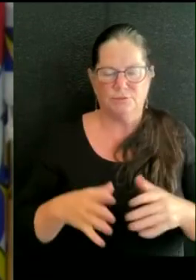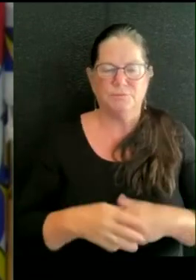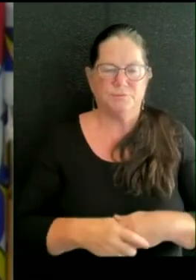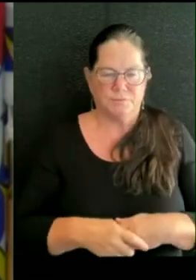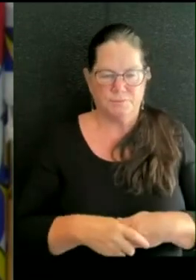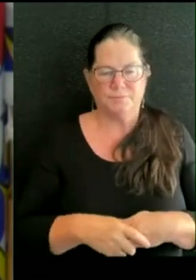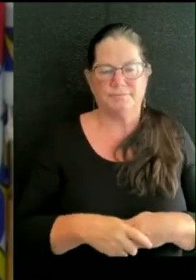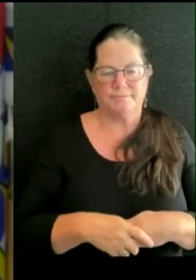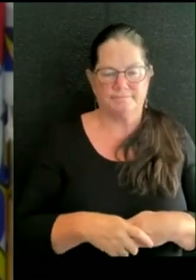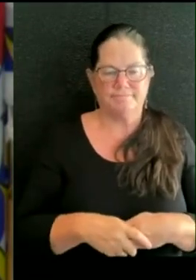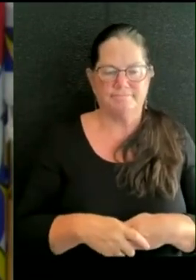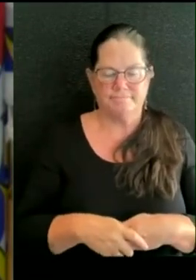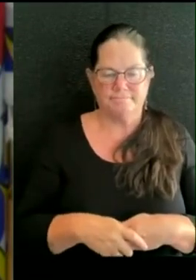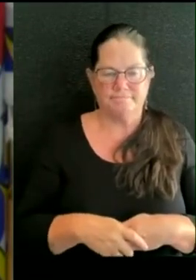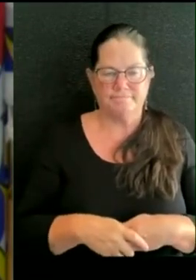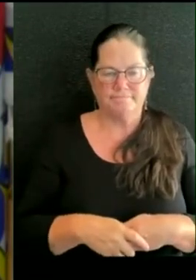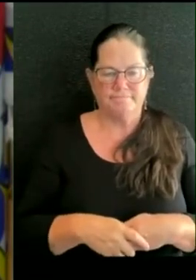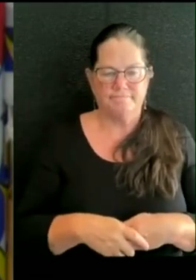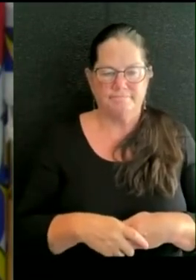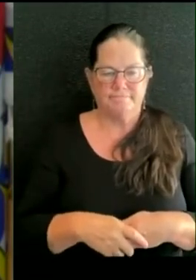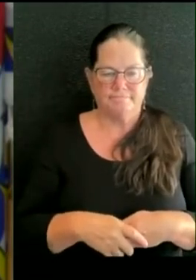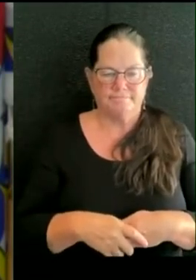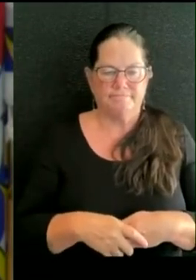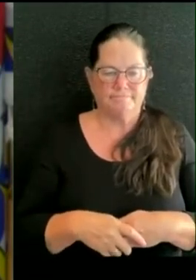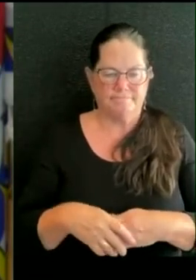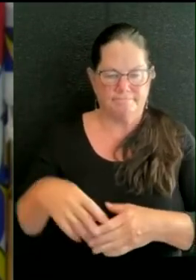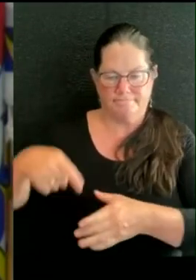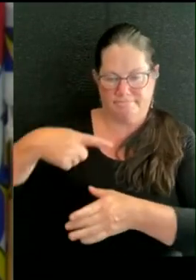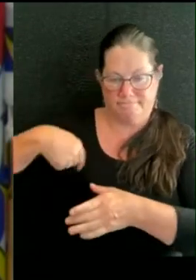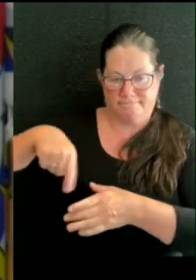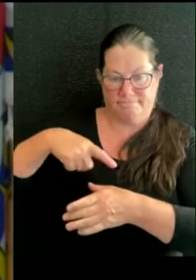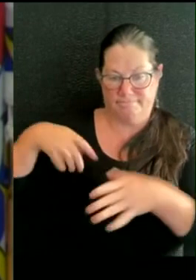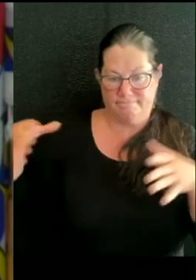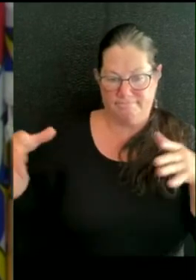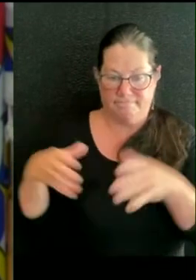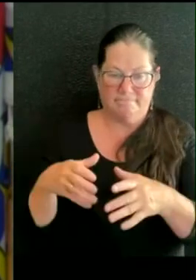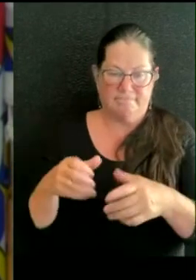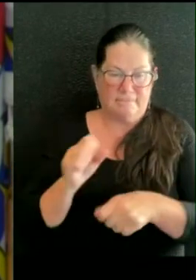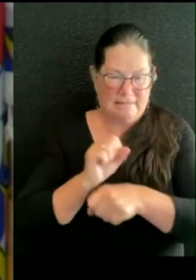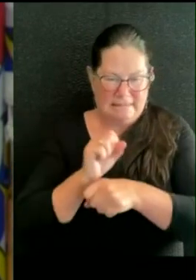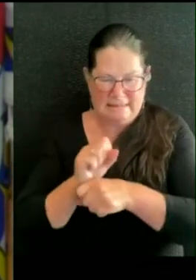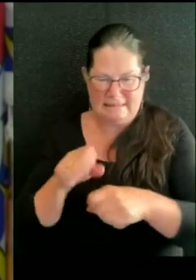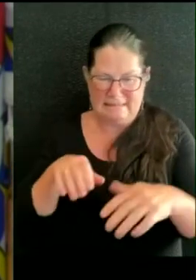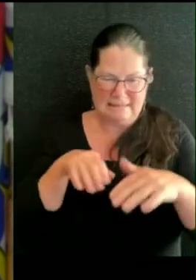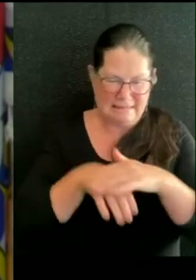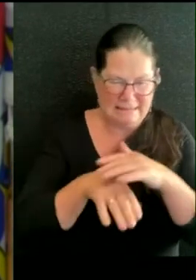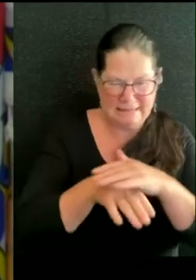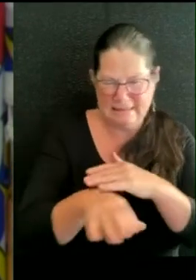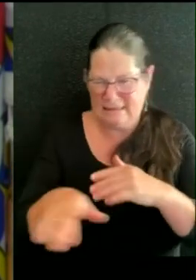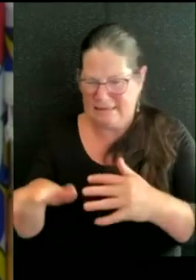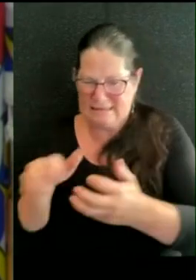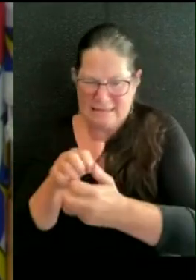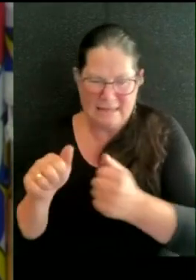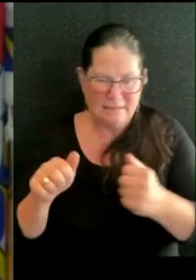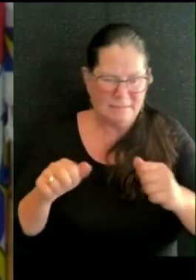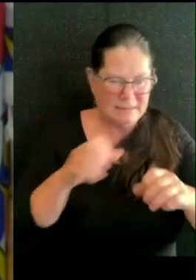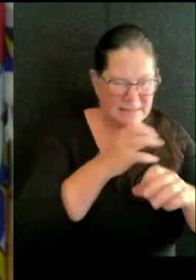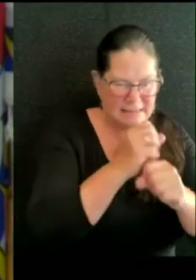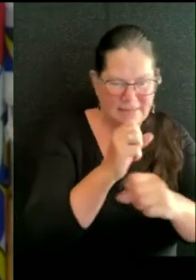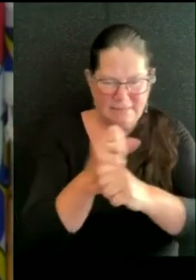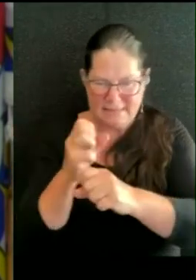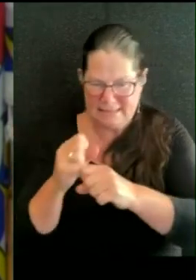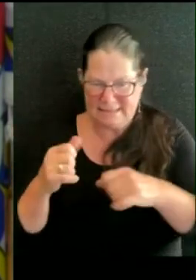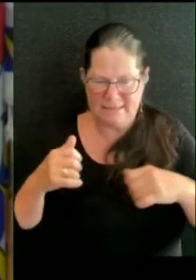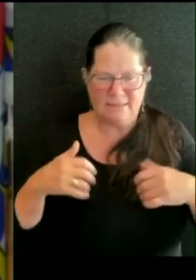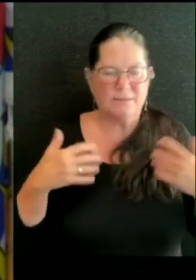As crews have been able to better and safely access the fire damaged areas, additional site assessments have